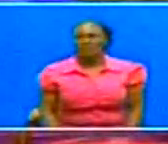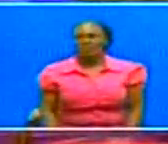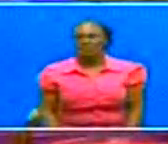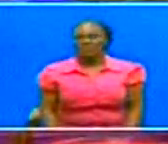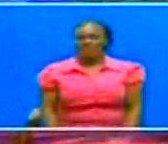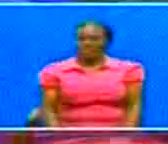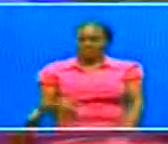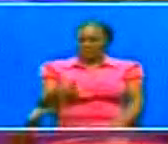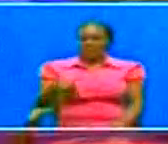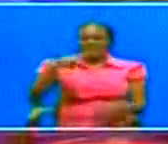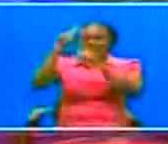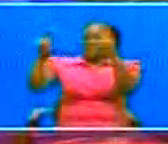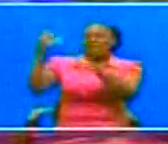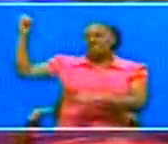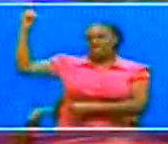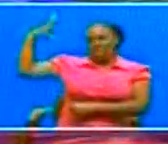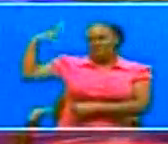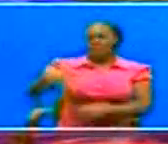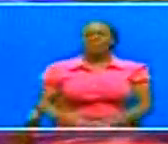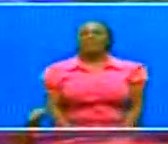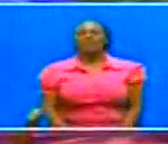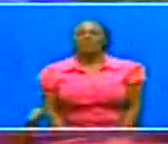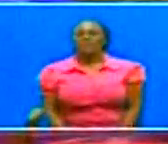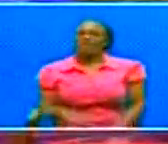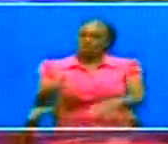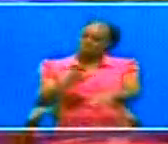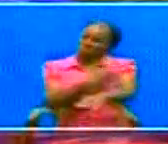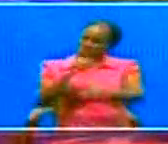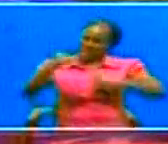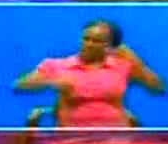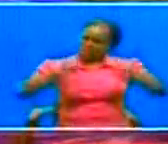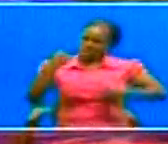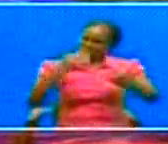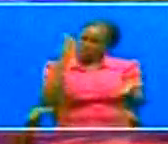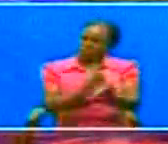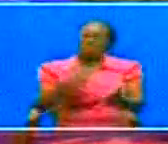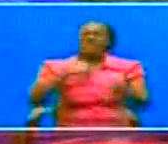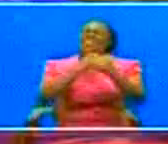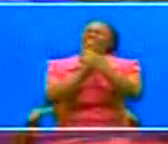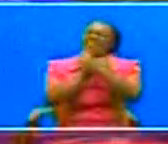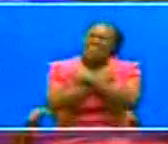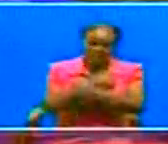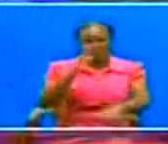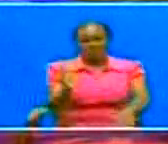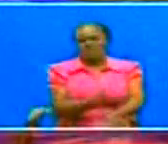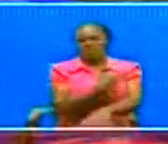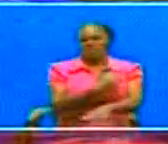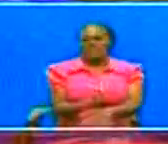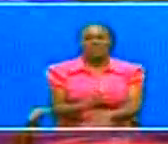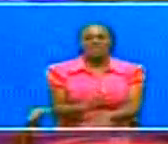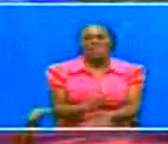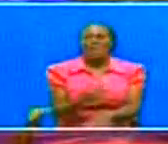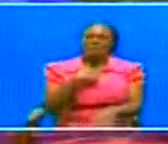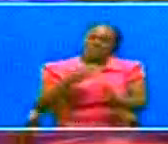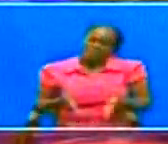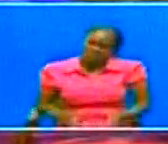That was Sunshine. That was Sunshine. Wow. You enjoy this stuff, don't you? I love it. You were born to do this. I was born